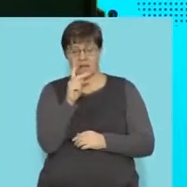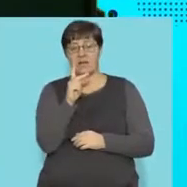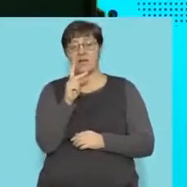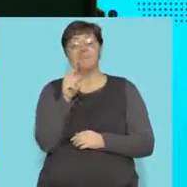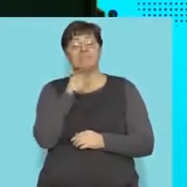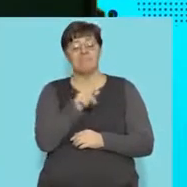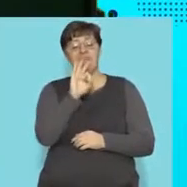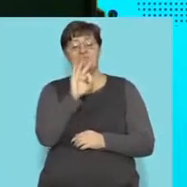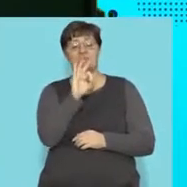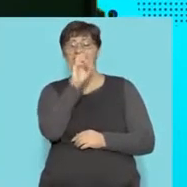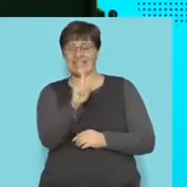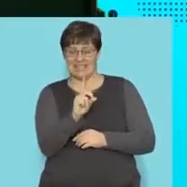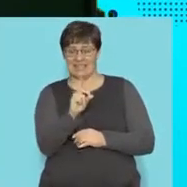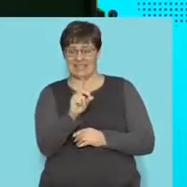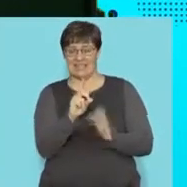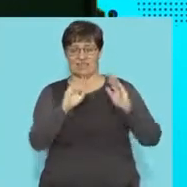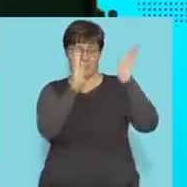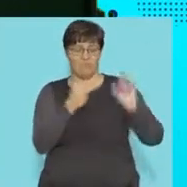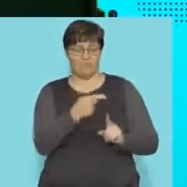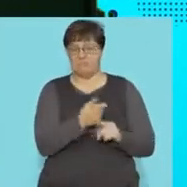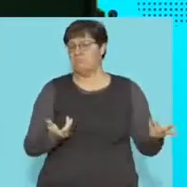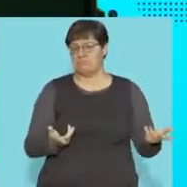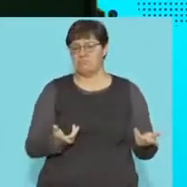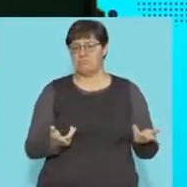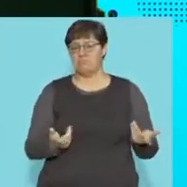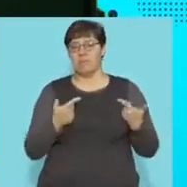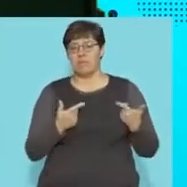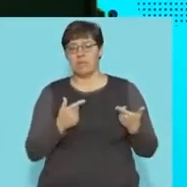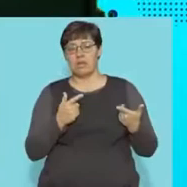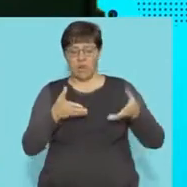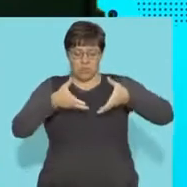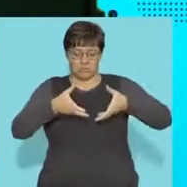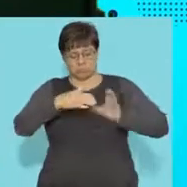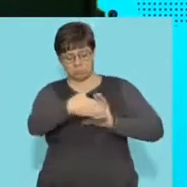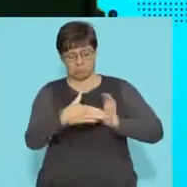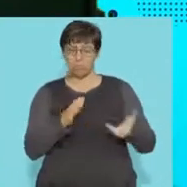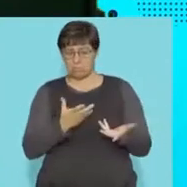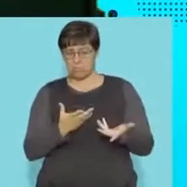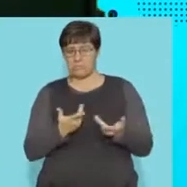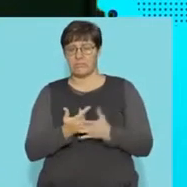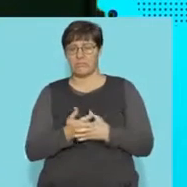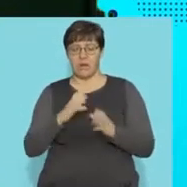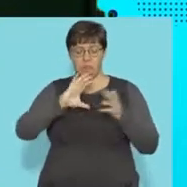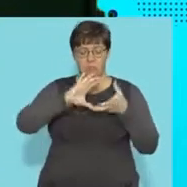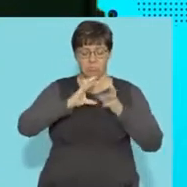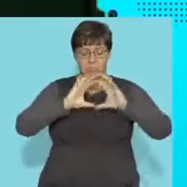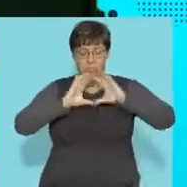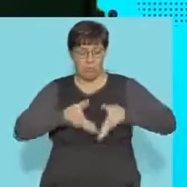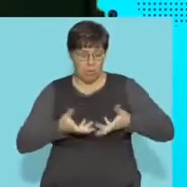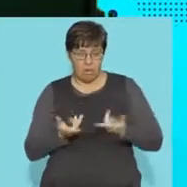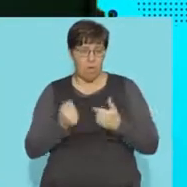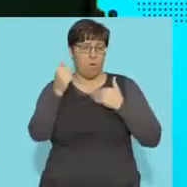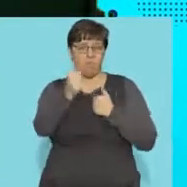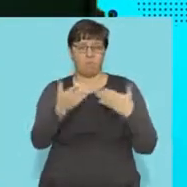is a three-dimensional shape. So essentially it's a shape that I could actually hold. It could be a spherical ball or a box